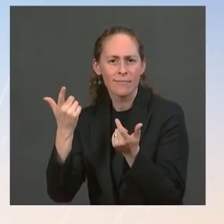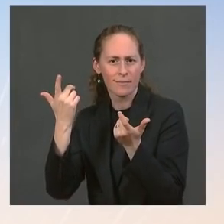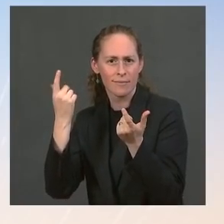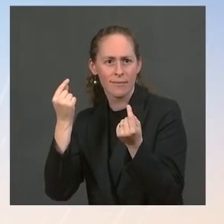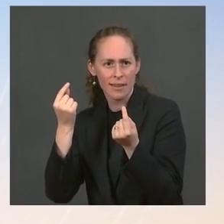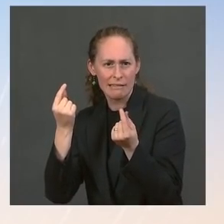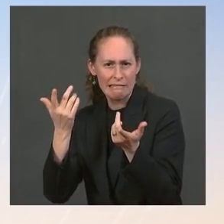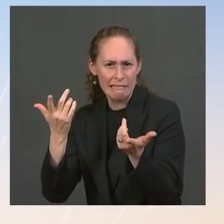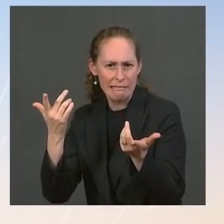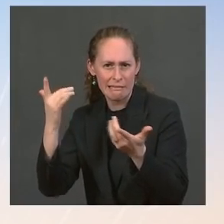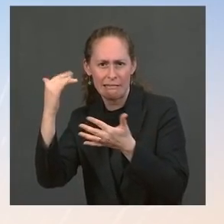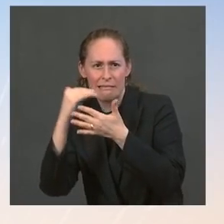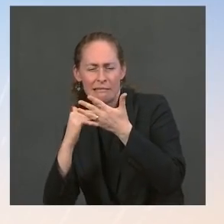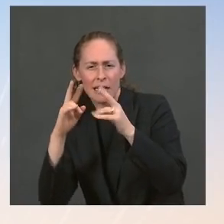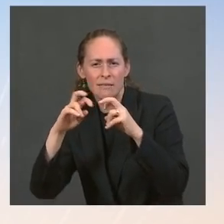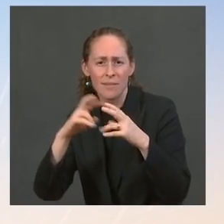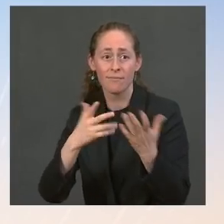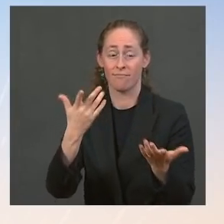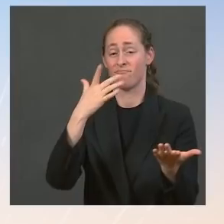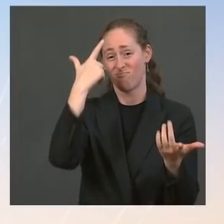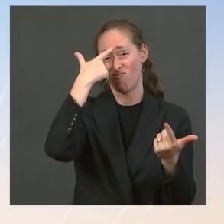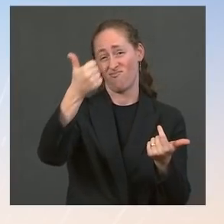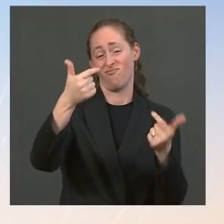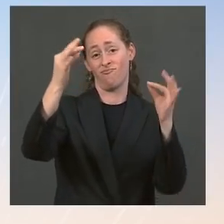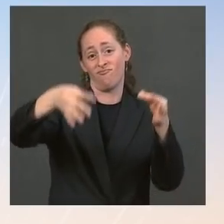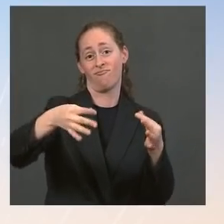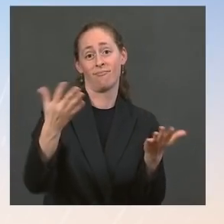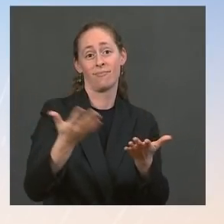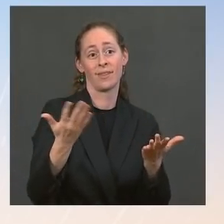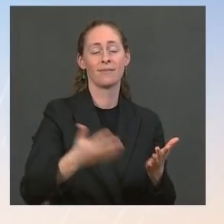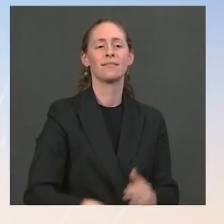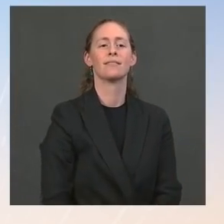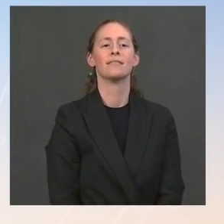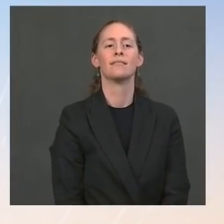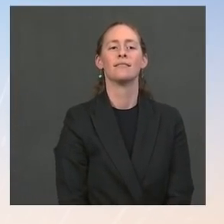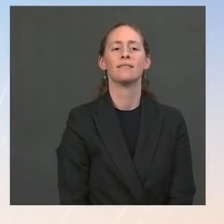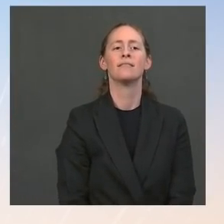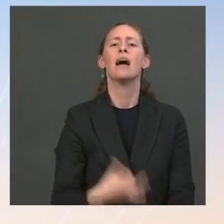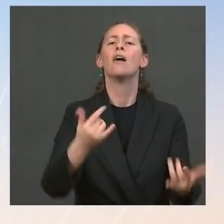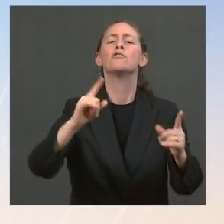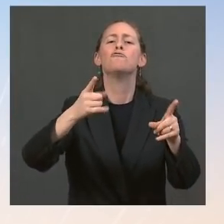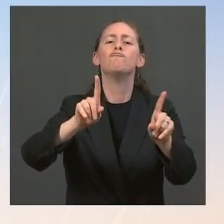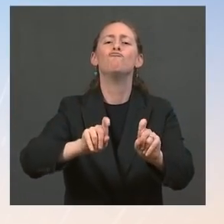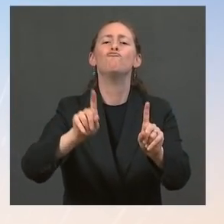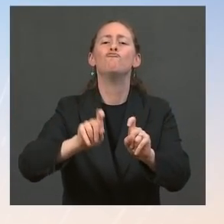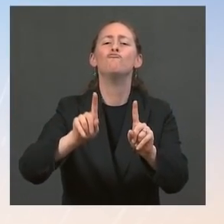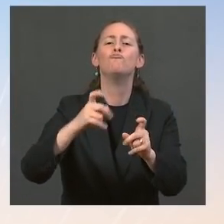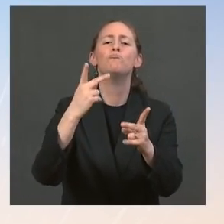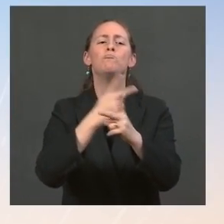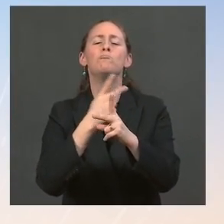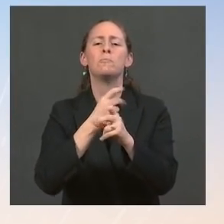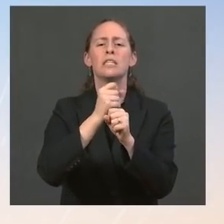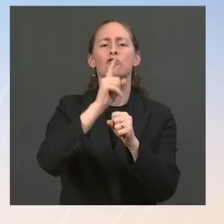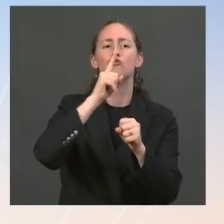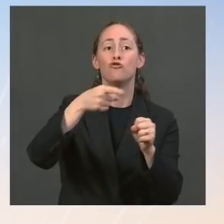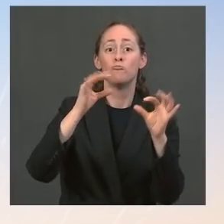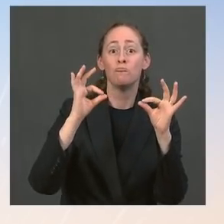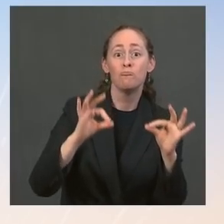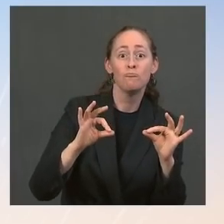you can call it whatever you want. Sometimes when you say means testing, not you, but when it's said, it sometimes has not the right